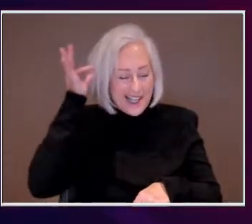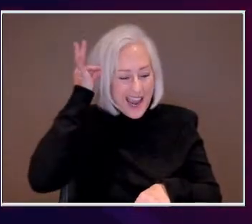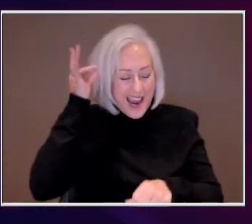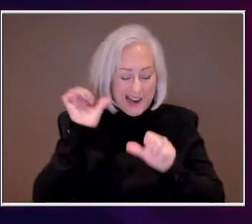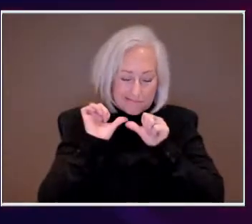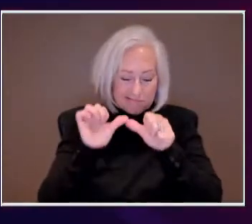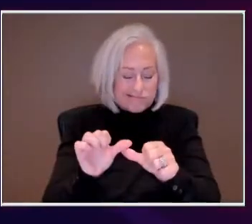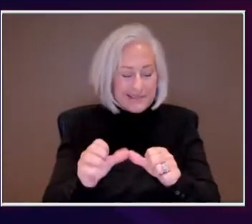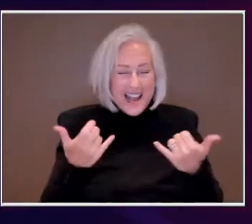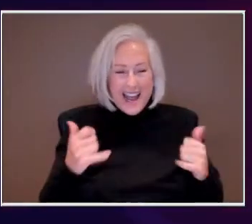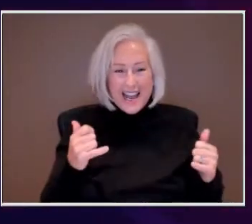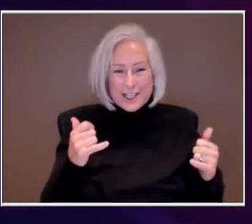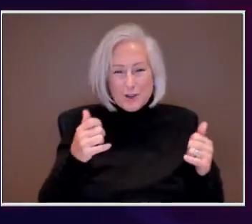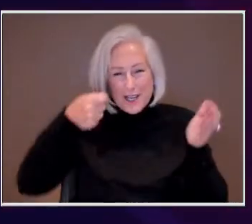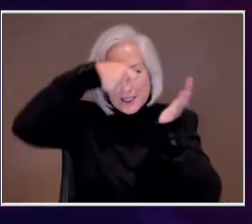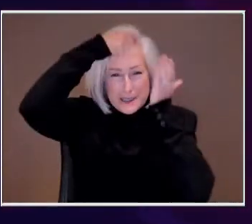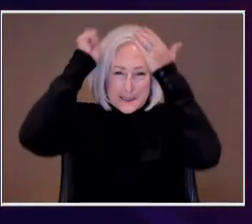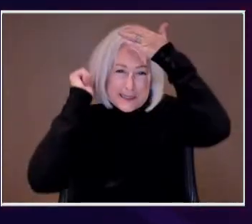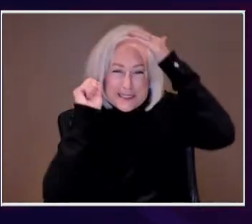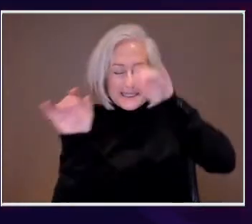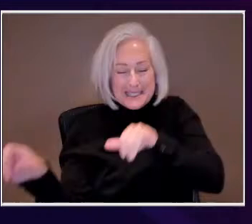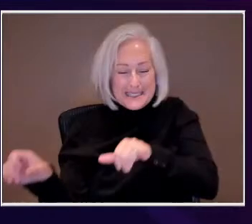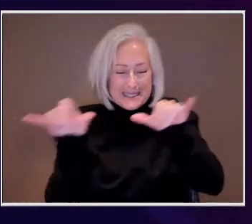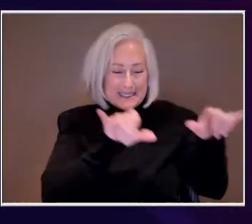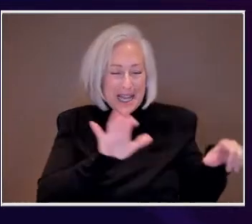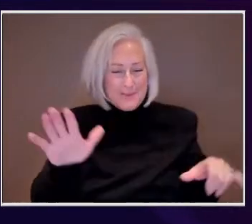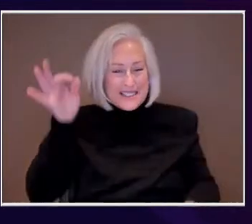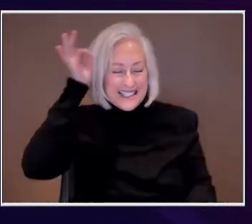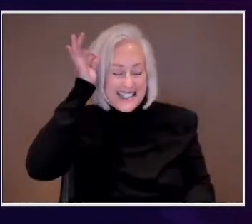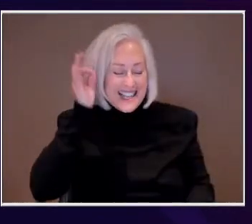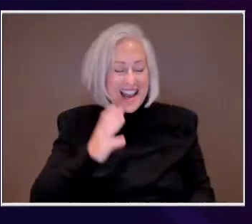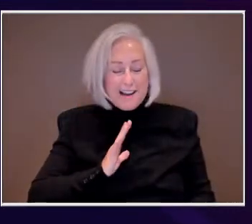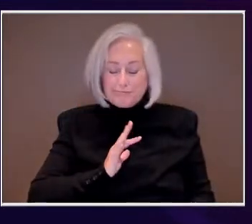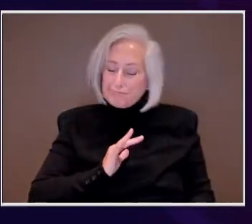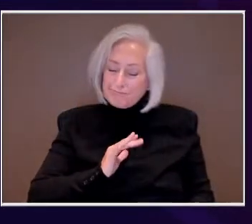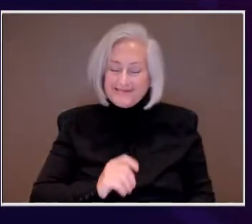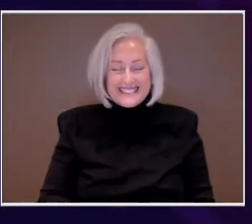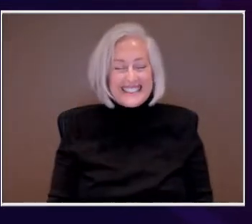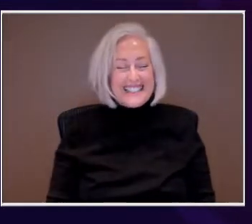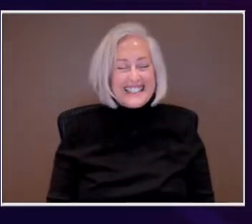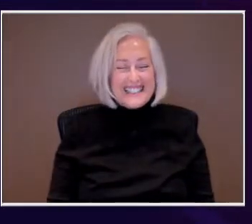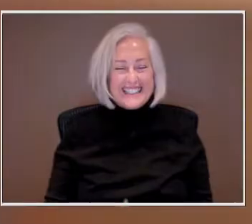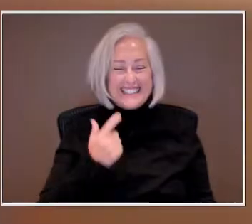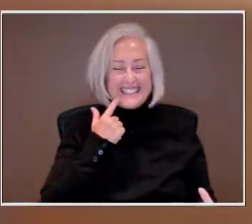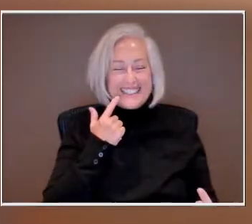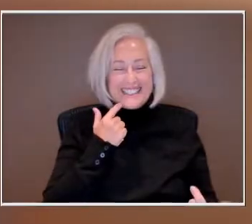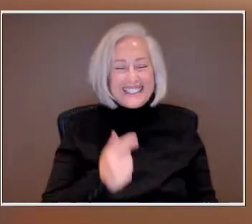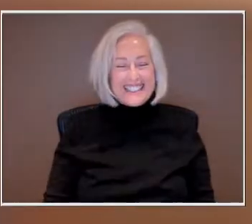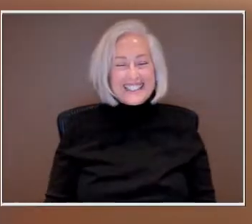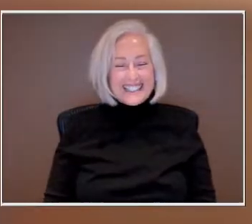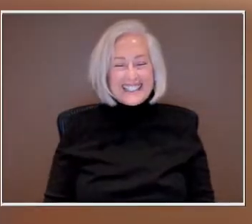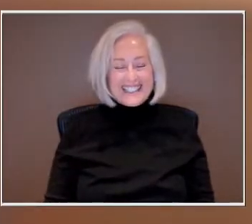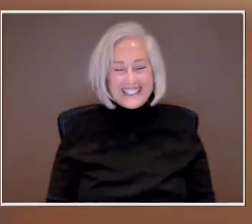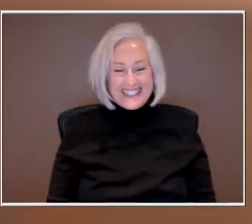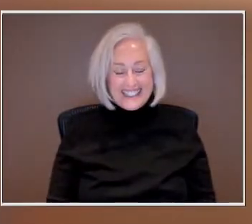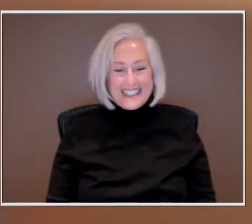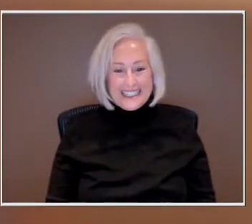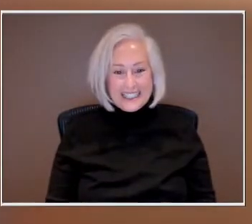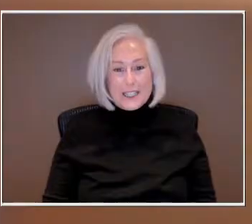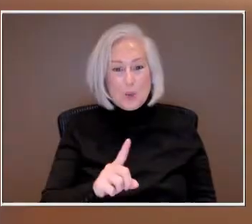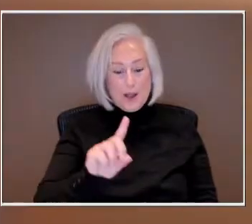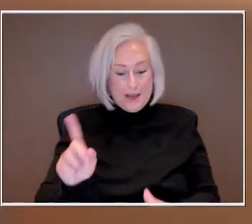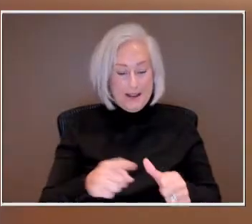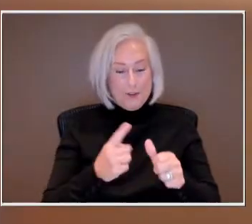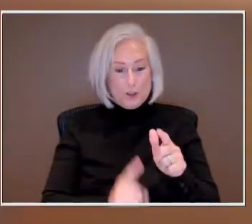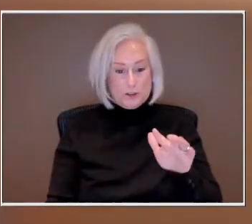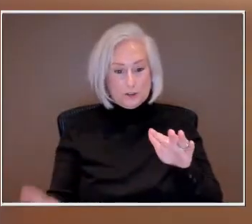a little bit after whatever he's done with that with the hair. But I will say, yeah. So when he first came in, he